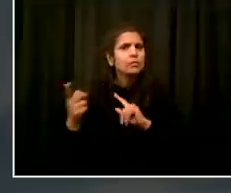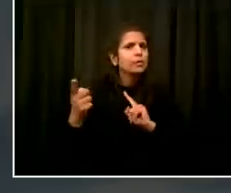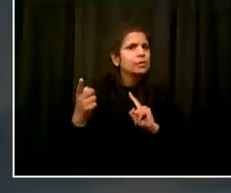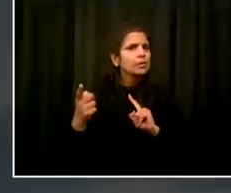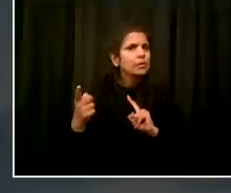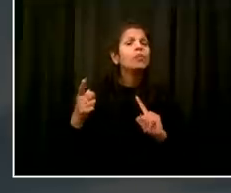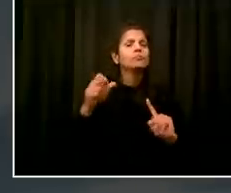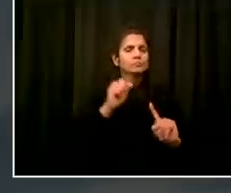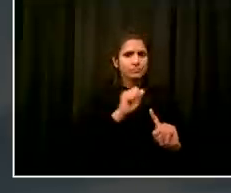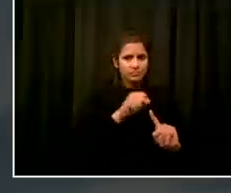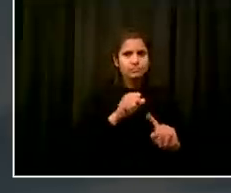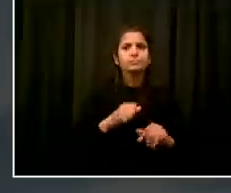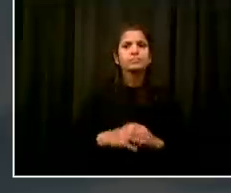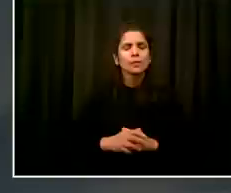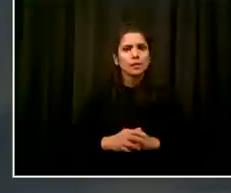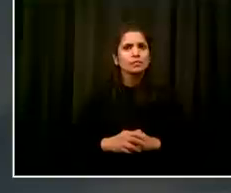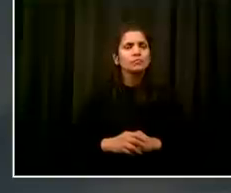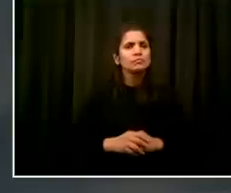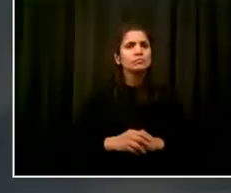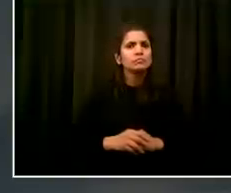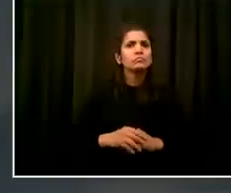to